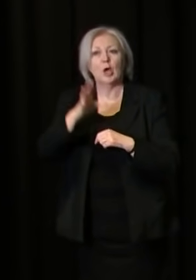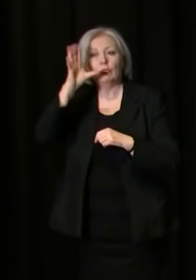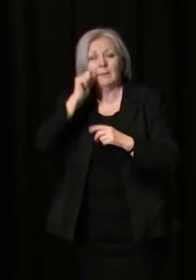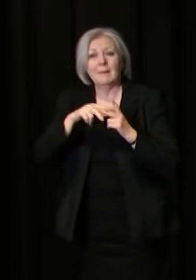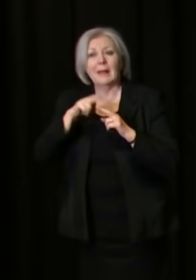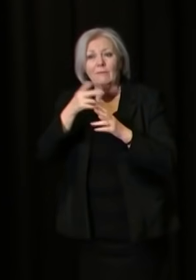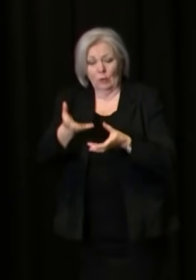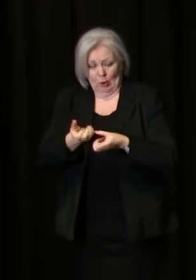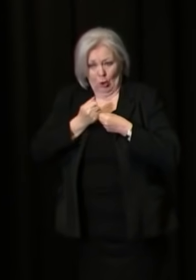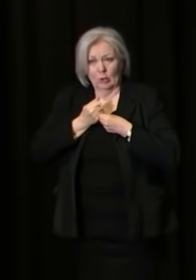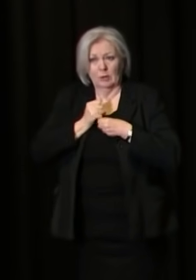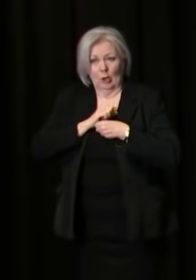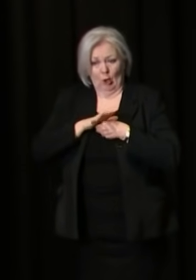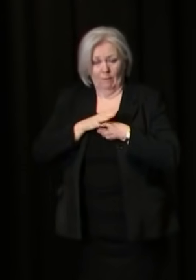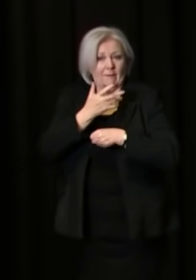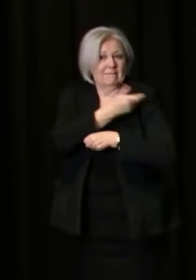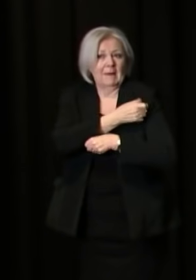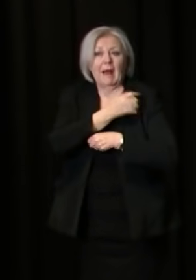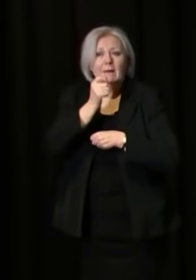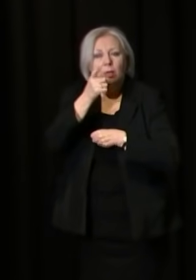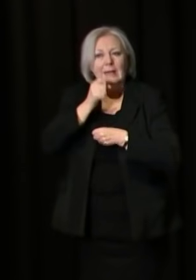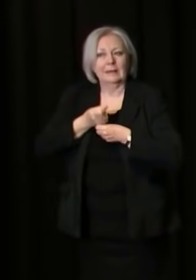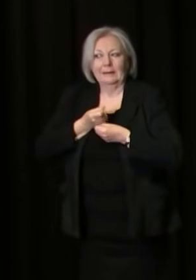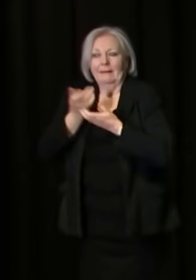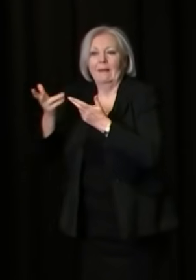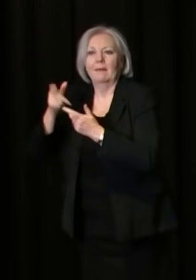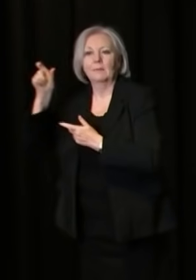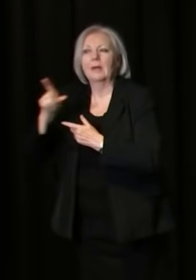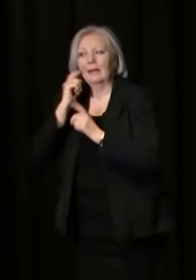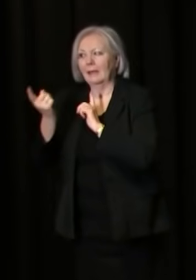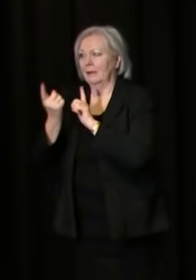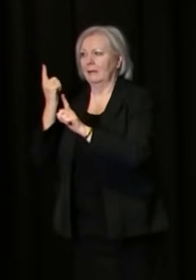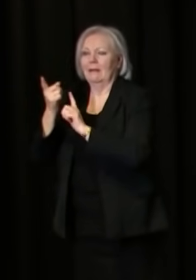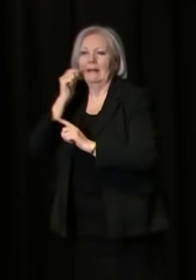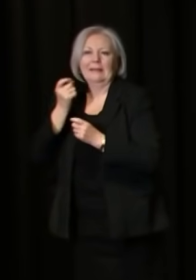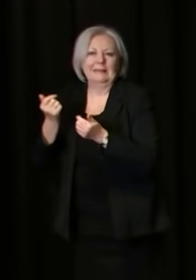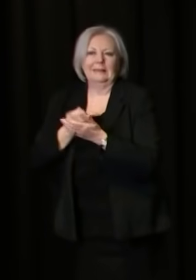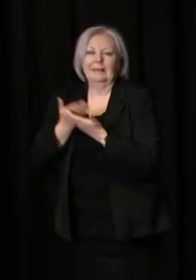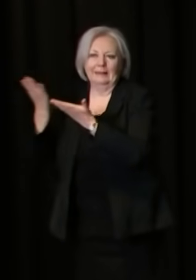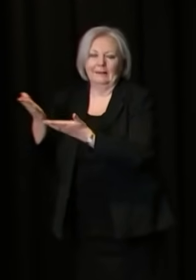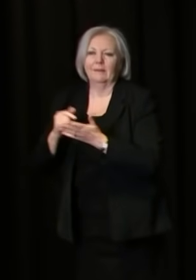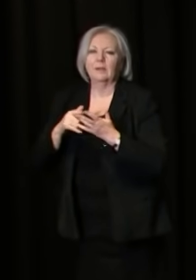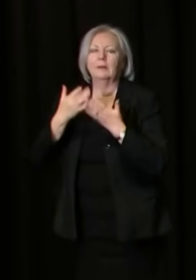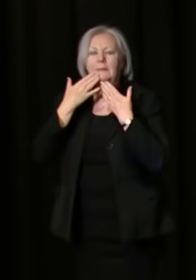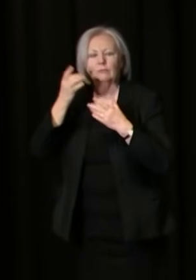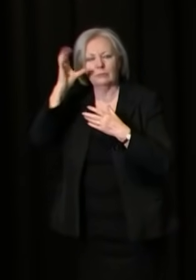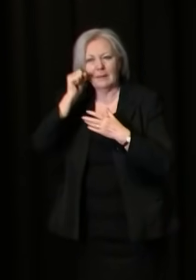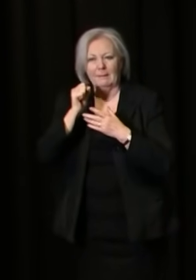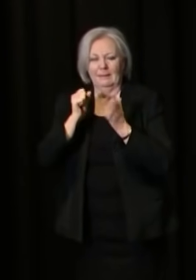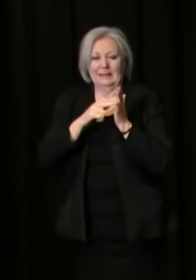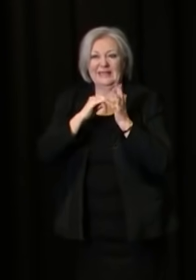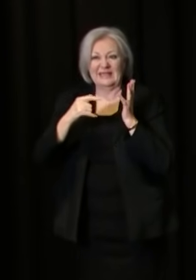on the COVID-19 virus. So it is still important to come forward and get tested.